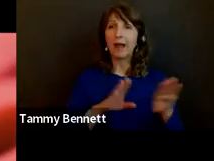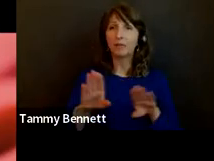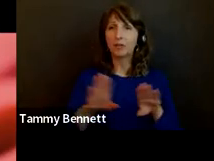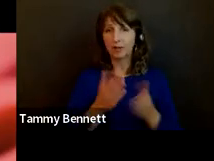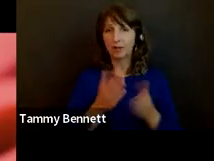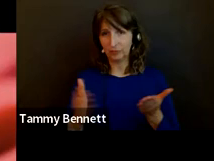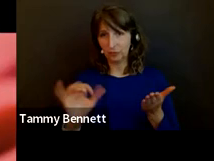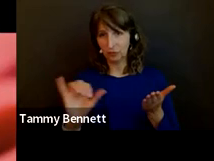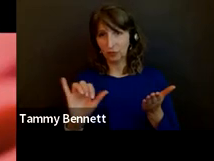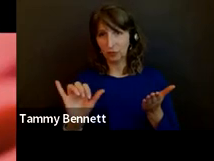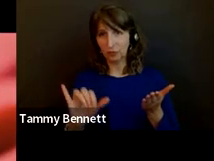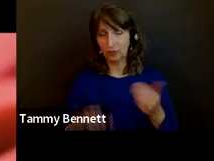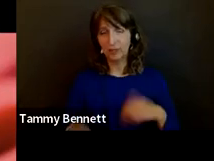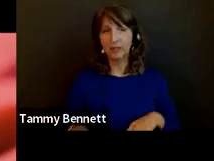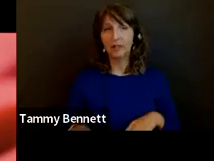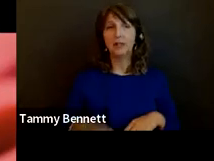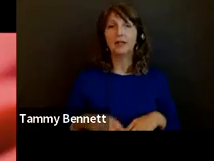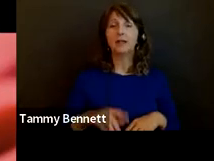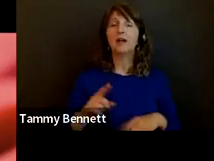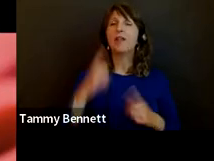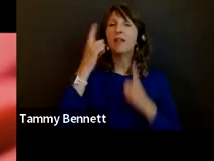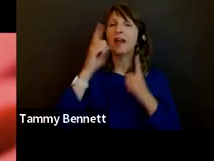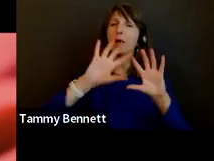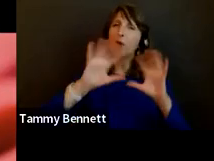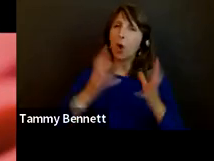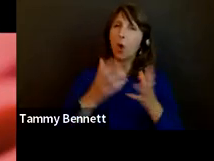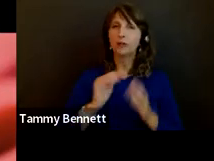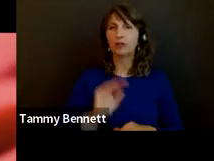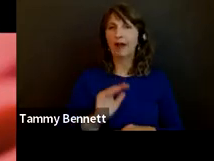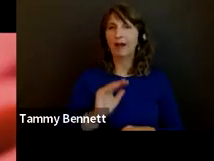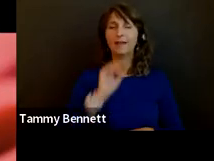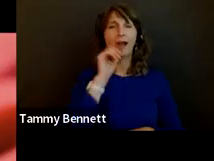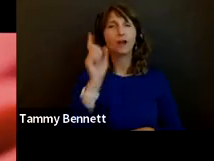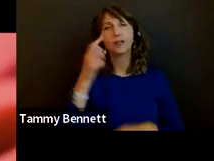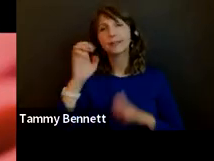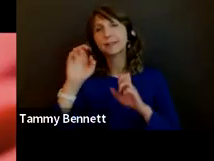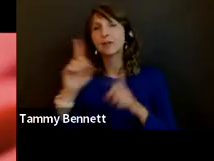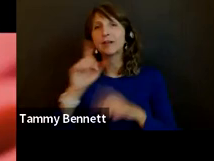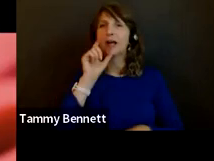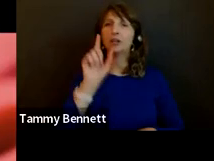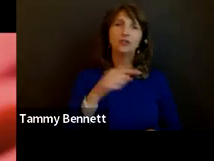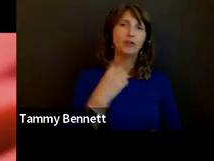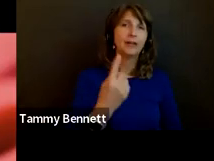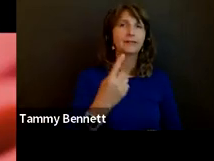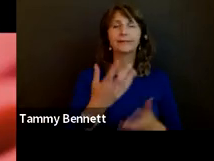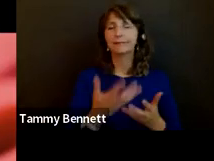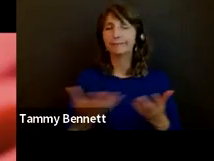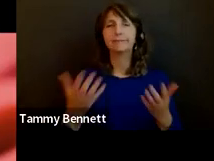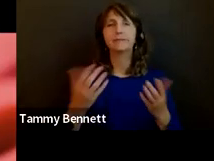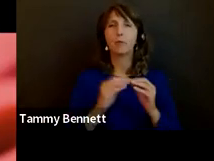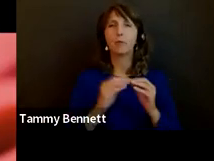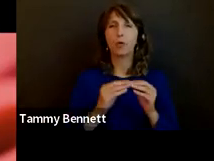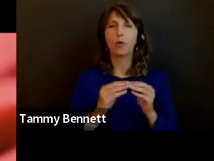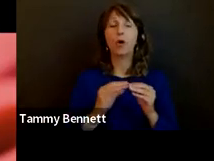factors. Consider the whole child, not just bits and pieces of them. And then also, assessment and